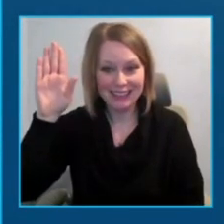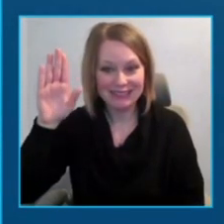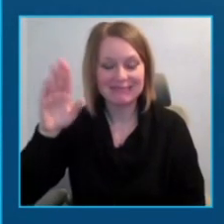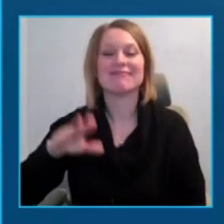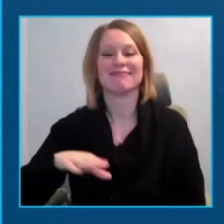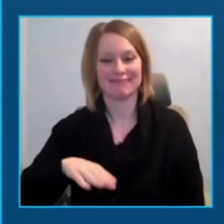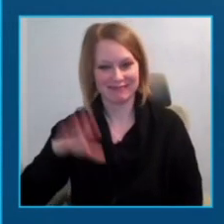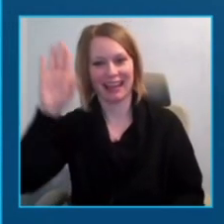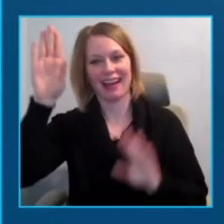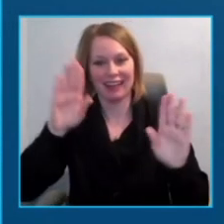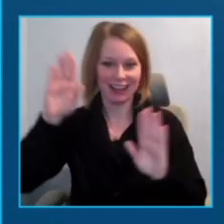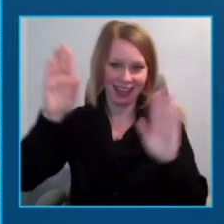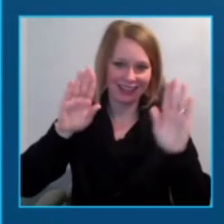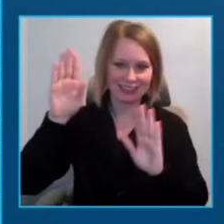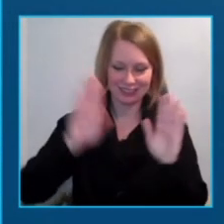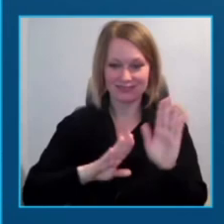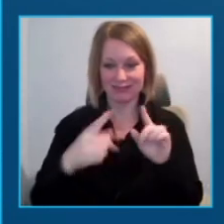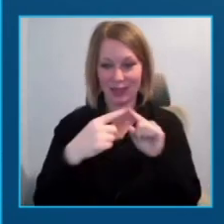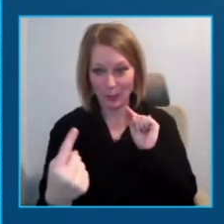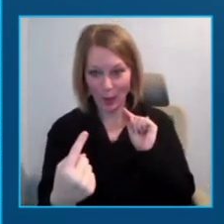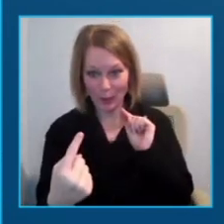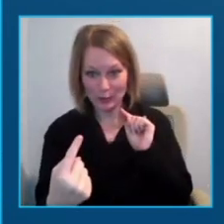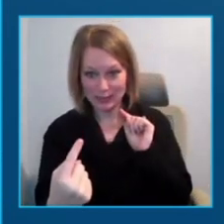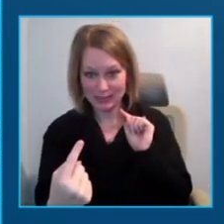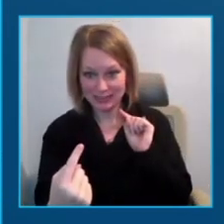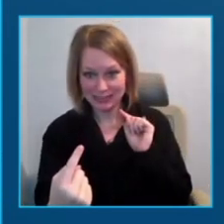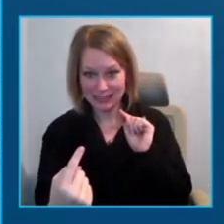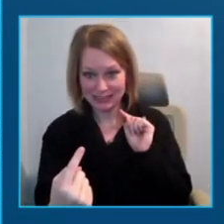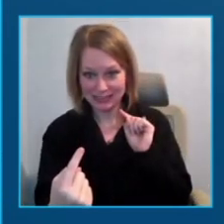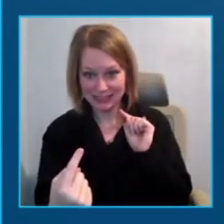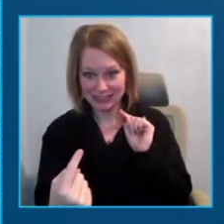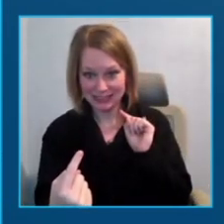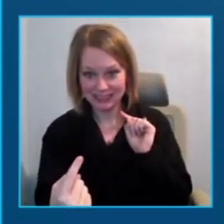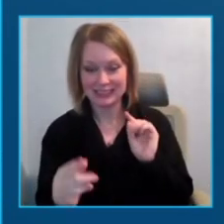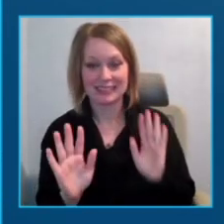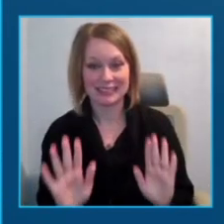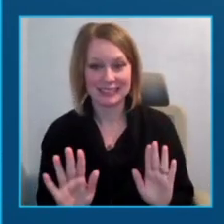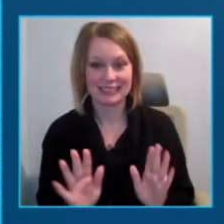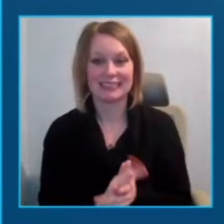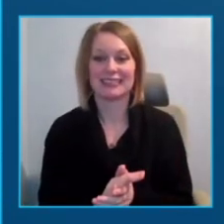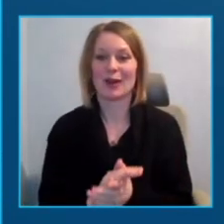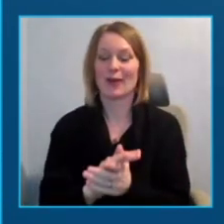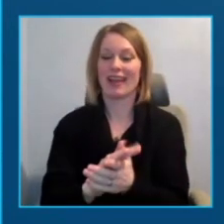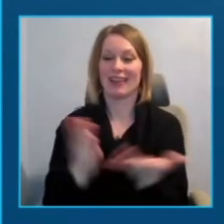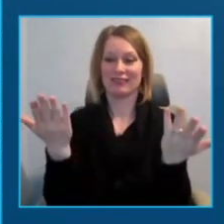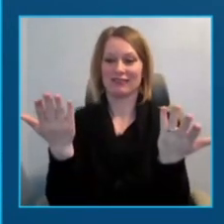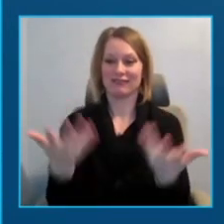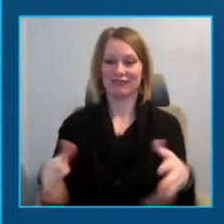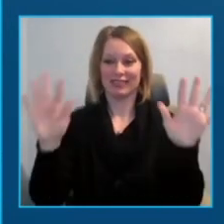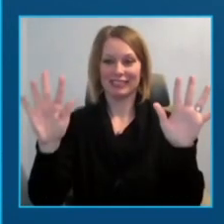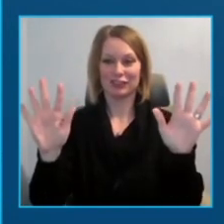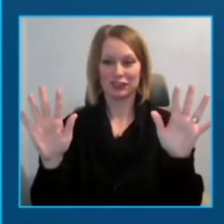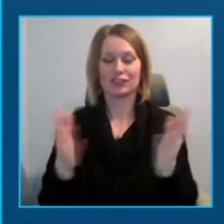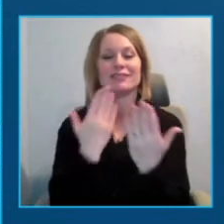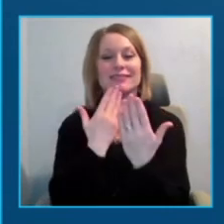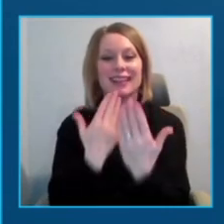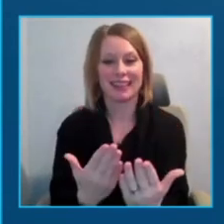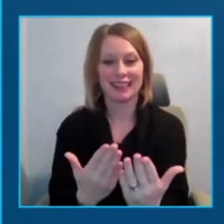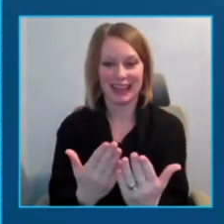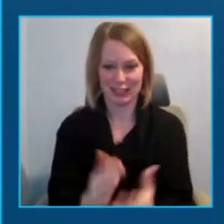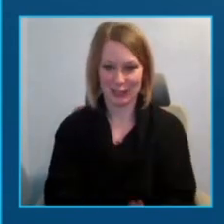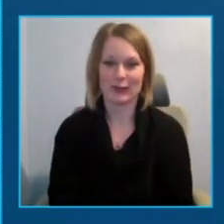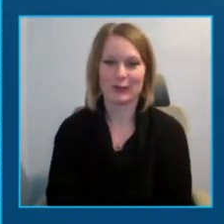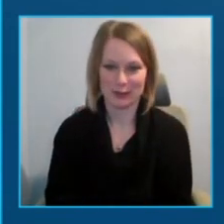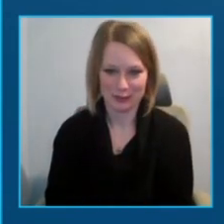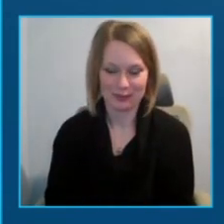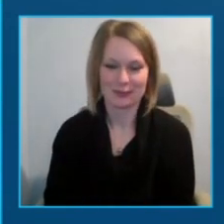Aye. Opposed, no. Yes. Hey, Mayor. We are adjourned. Thank you all very much. How's everybody?